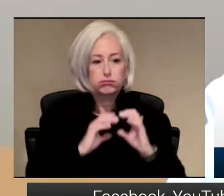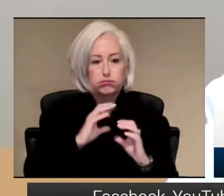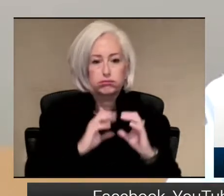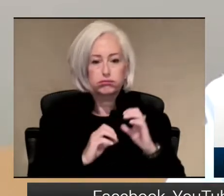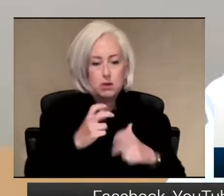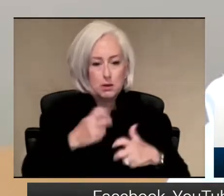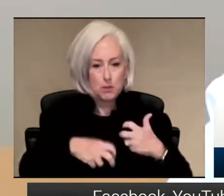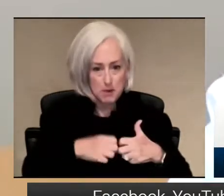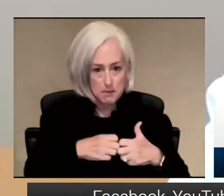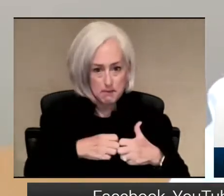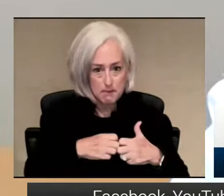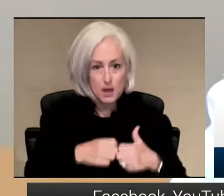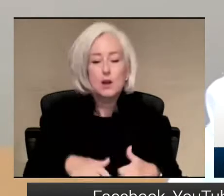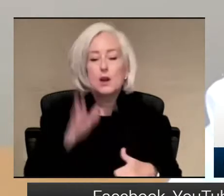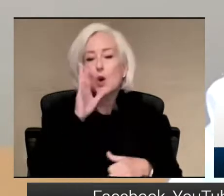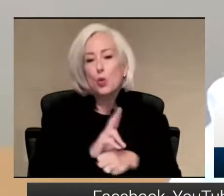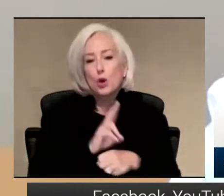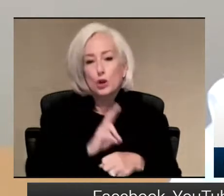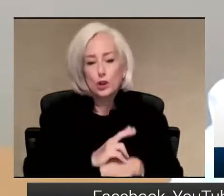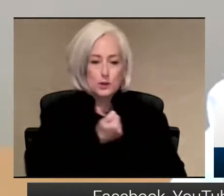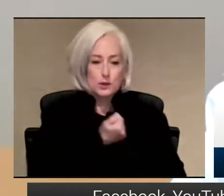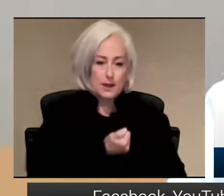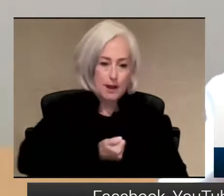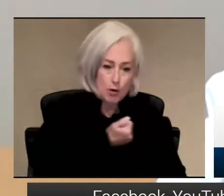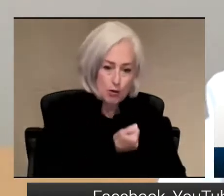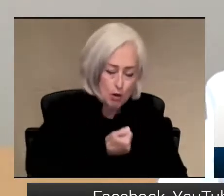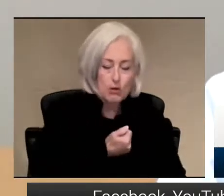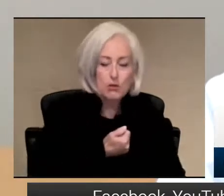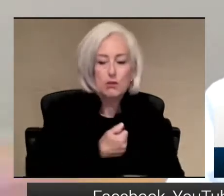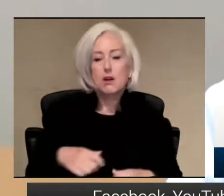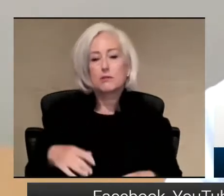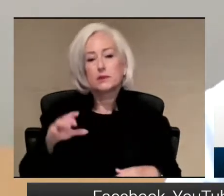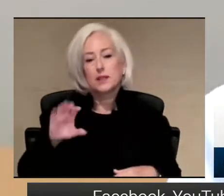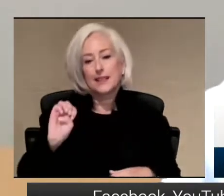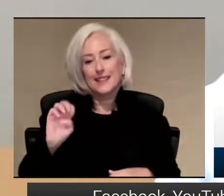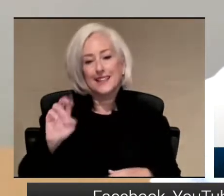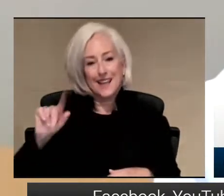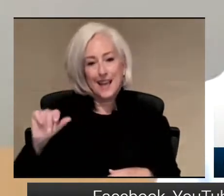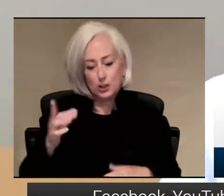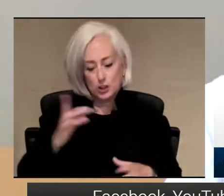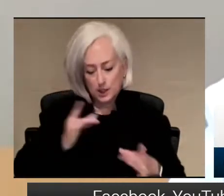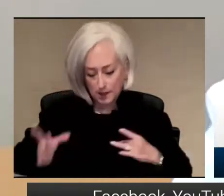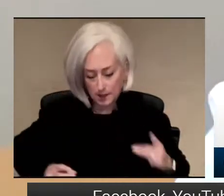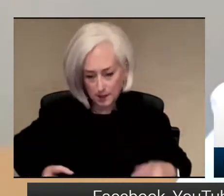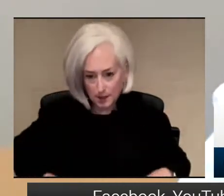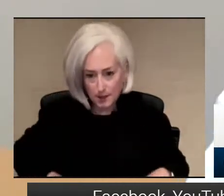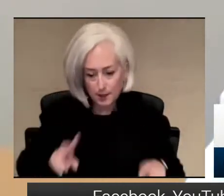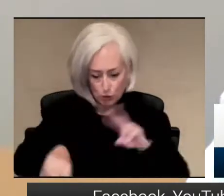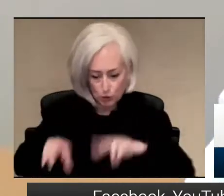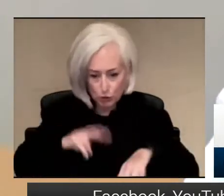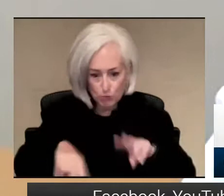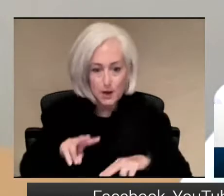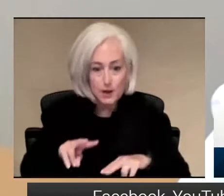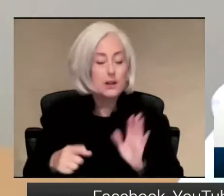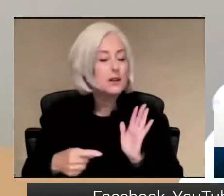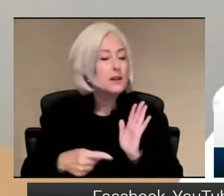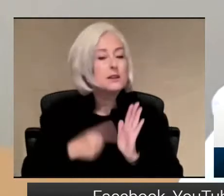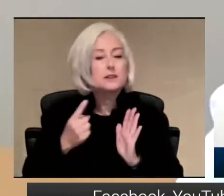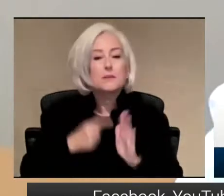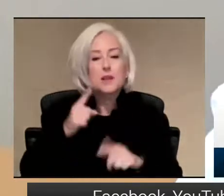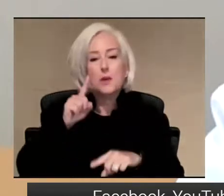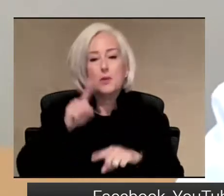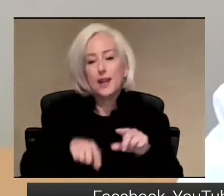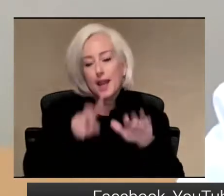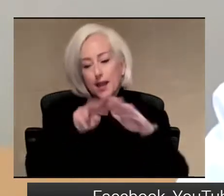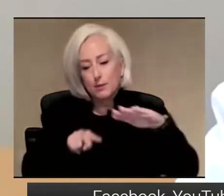EKGs, echocardiograms. Unfortunately, sometimes we cannot predict the progress of the cardiac conditions, and that's where